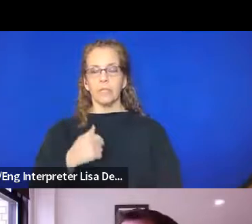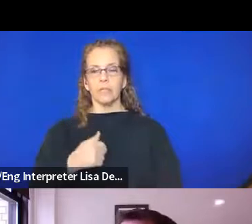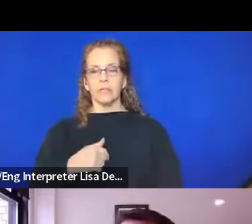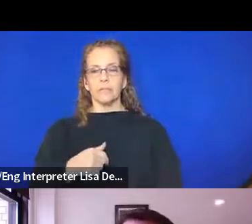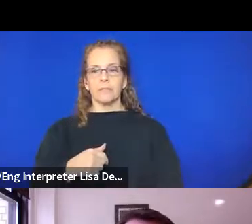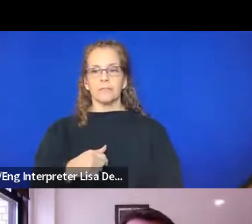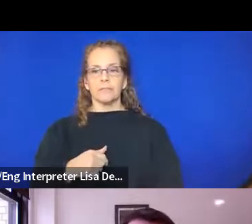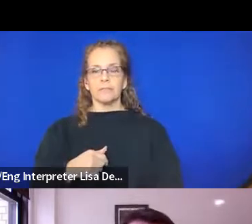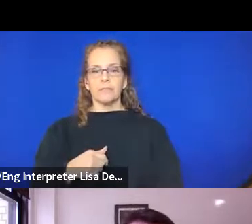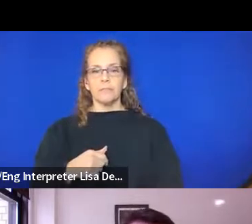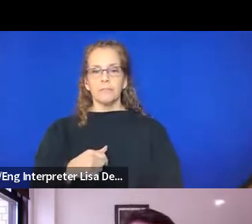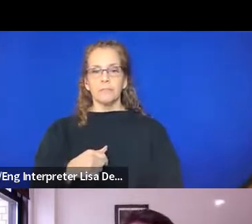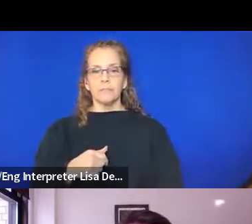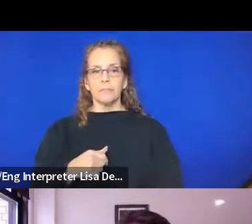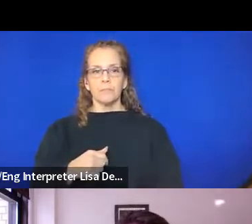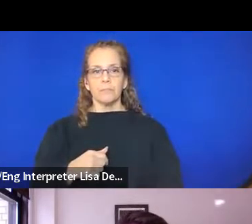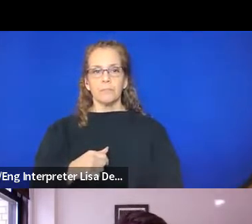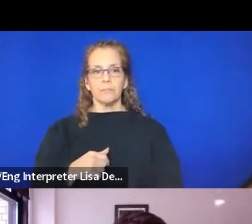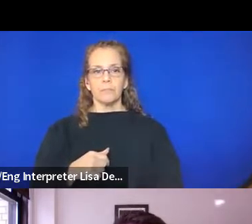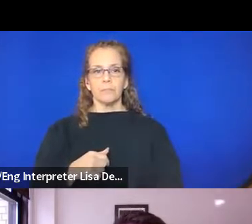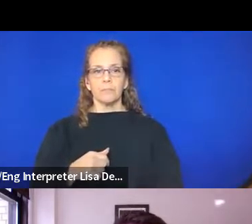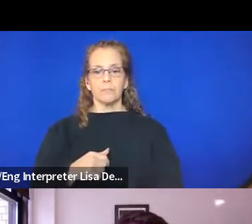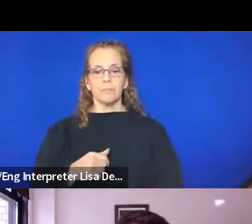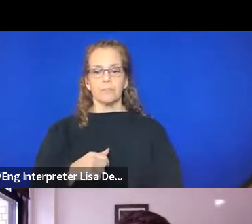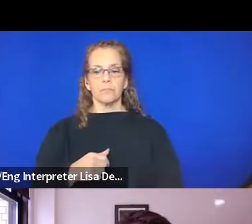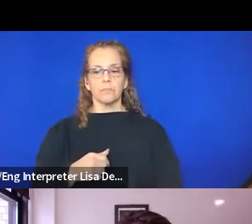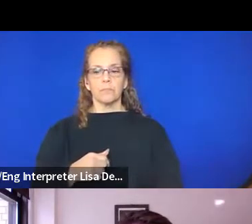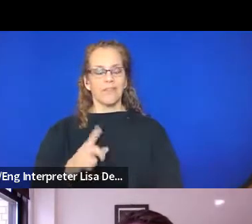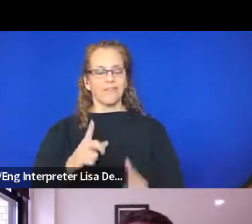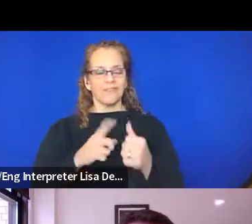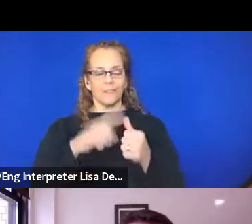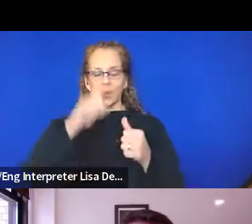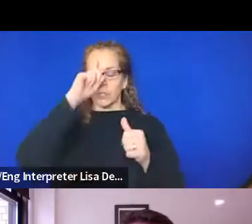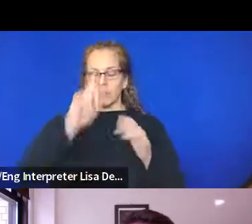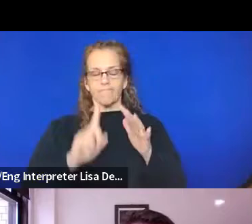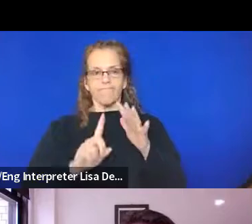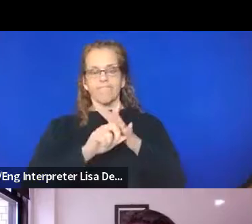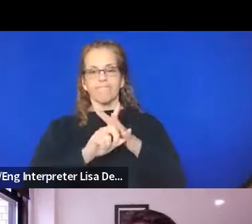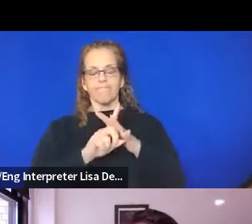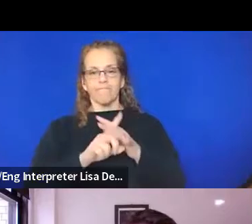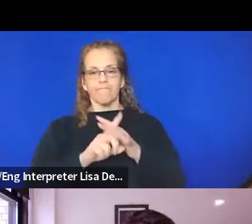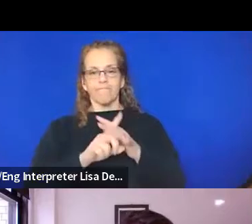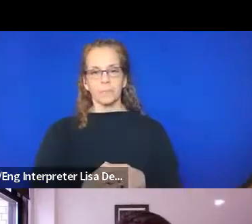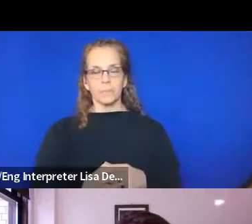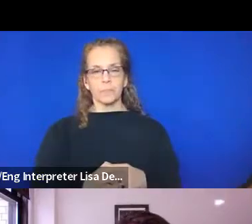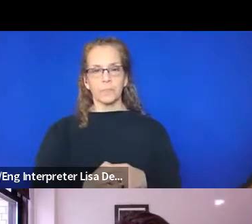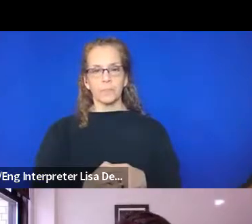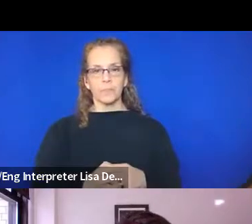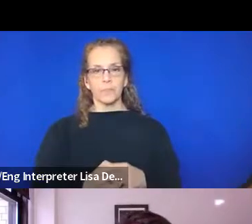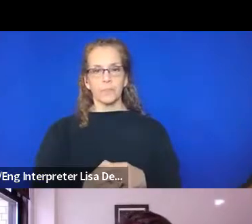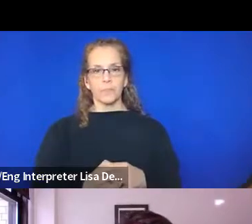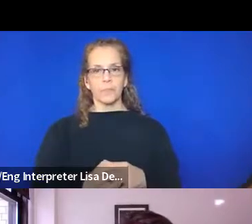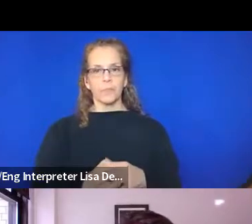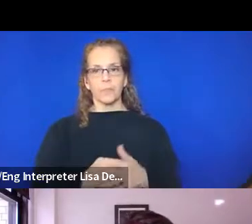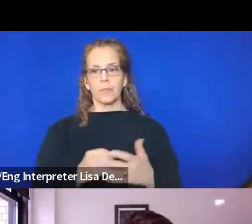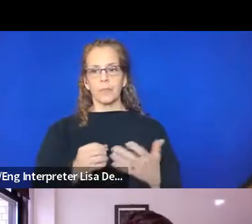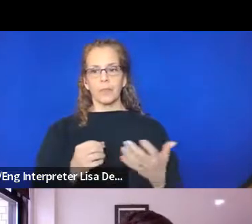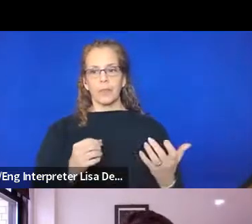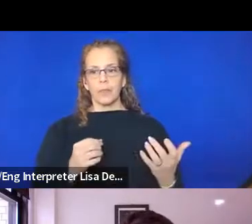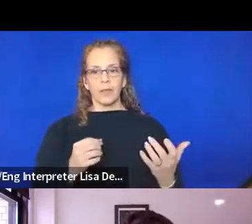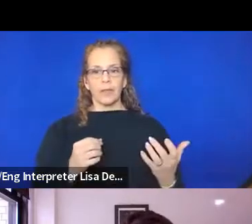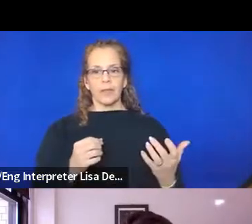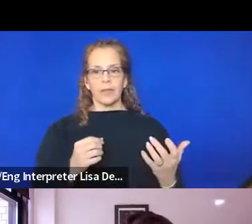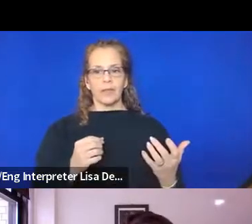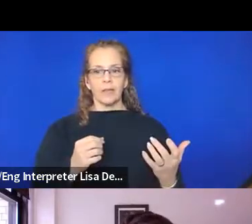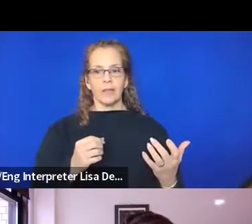So I think the first thing that pops into my mind is, you know, we've all been kind of talking about this idea